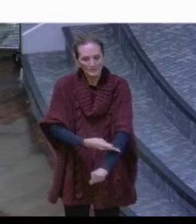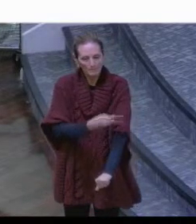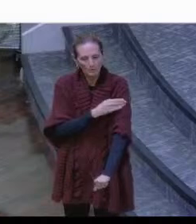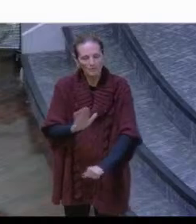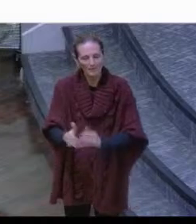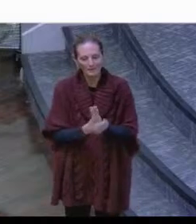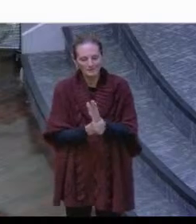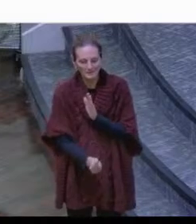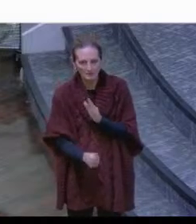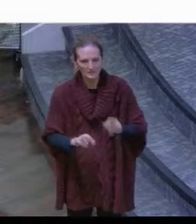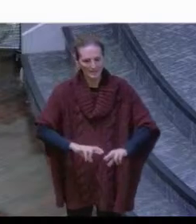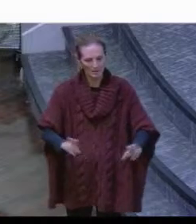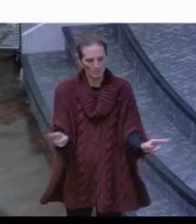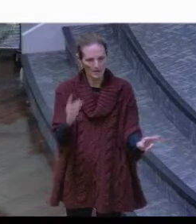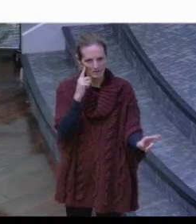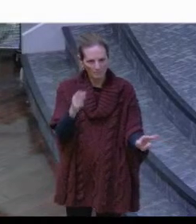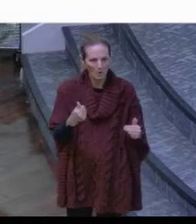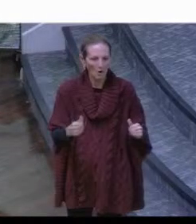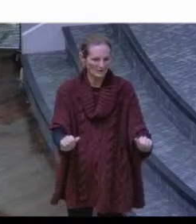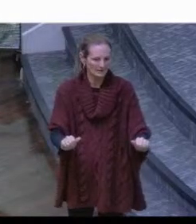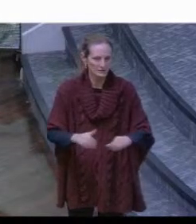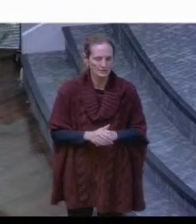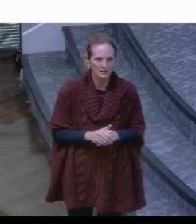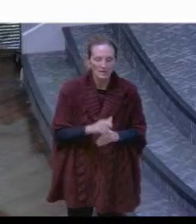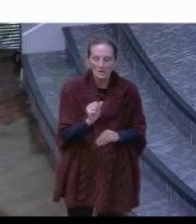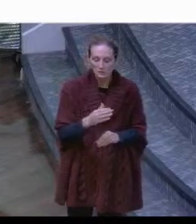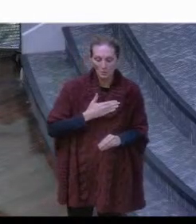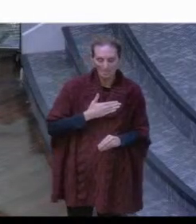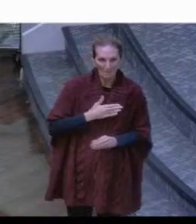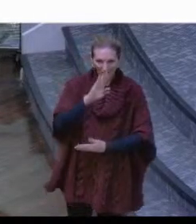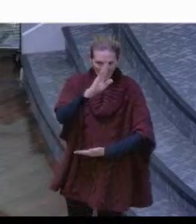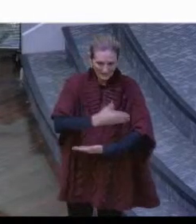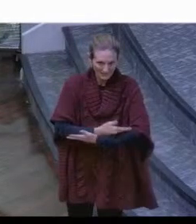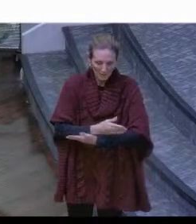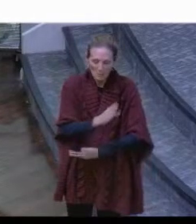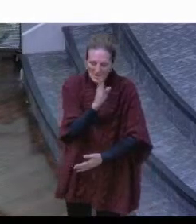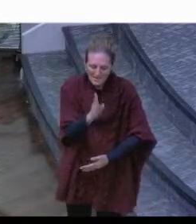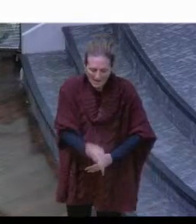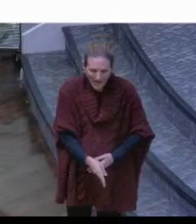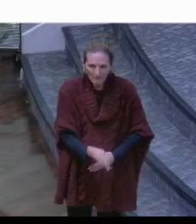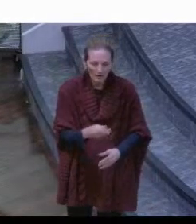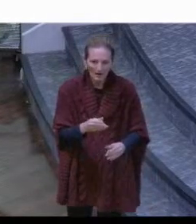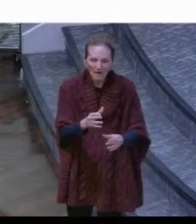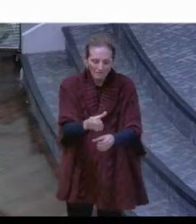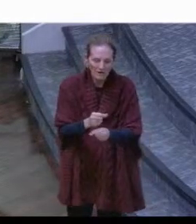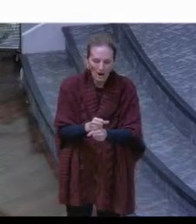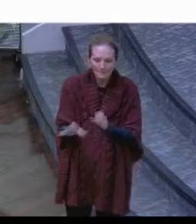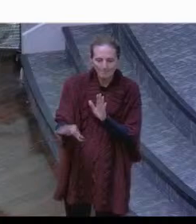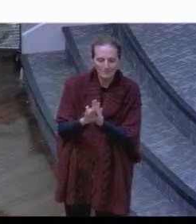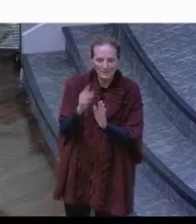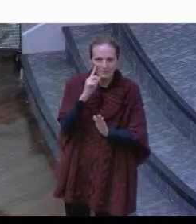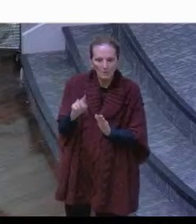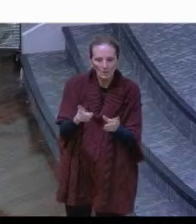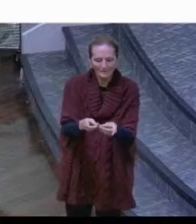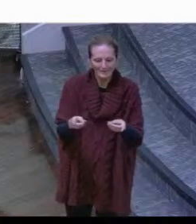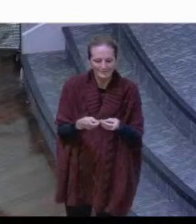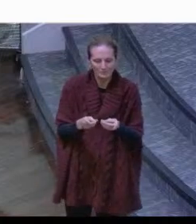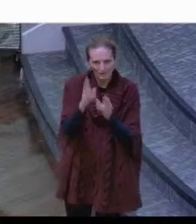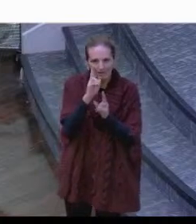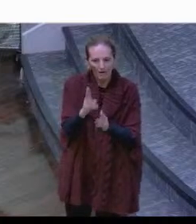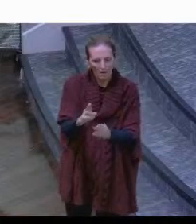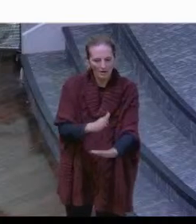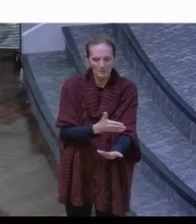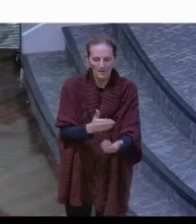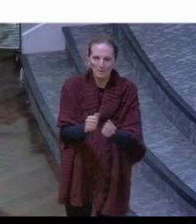for a stressful audition. I am certain my son would not have made the cut for District Honor Band without her encouragement and patience.